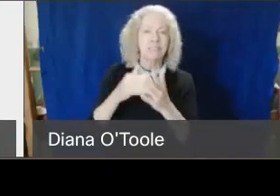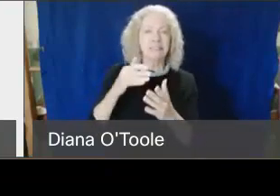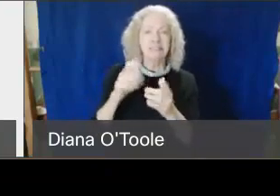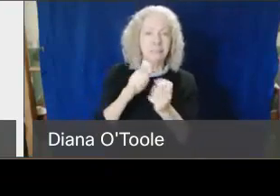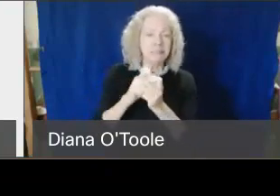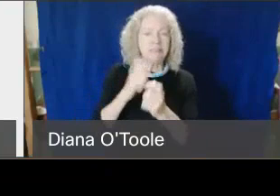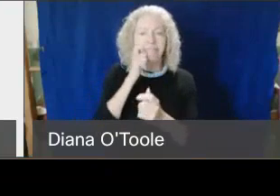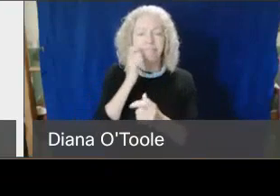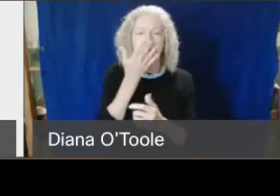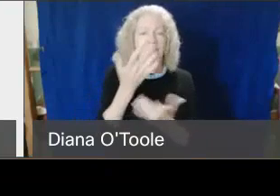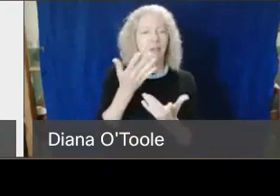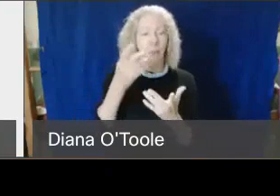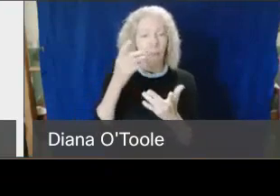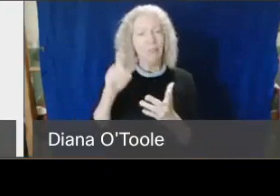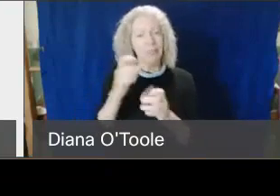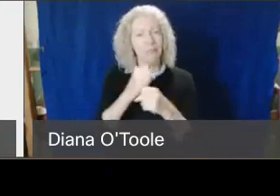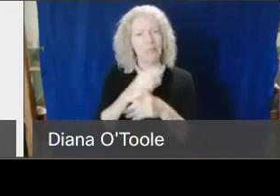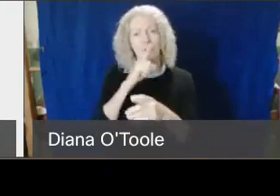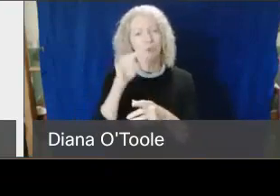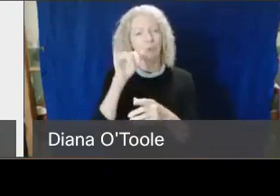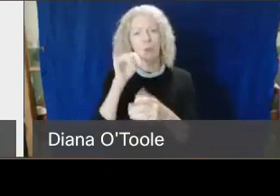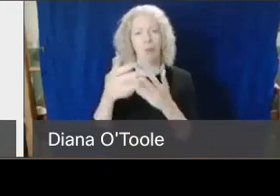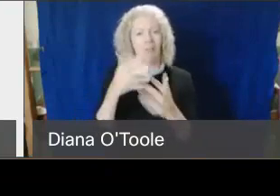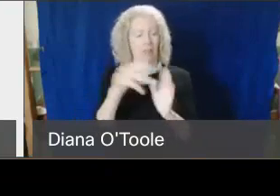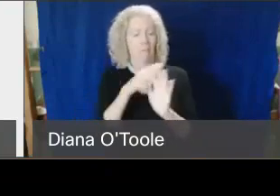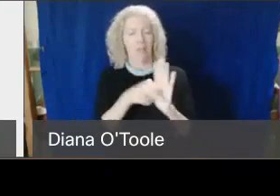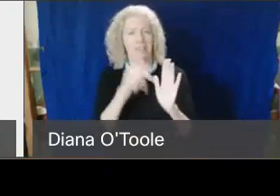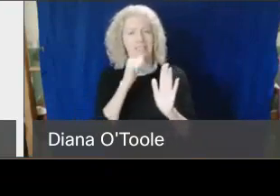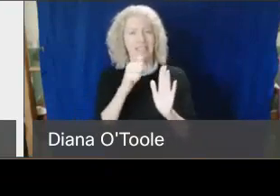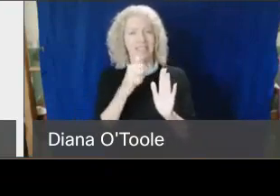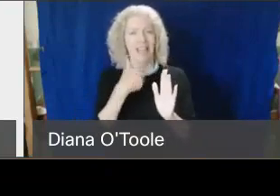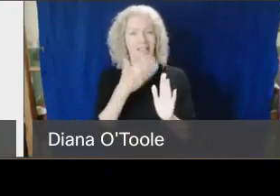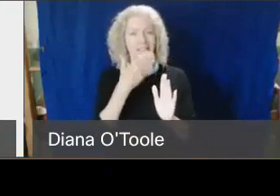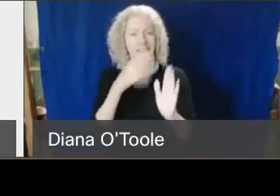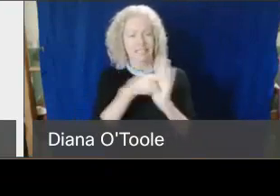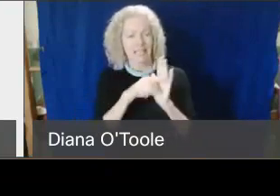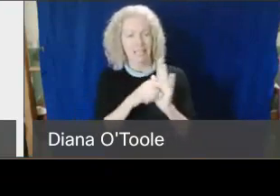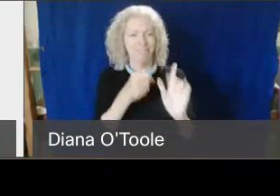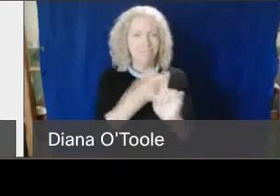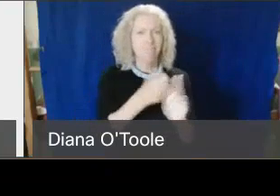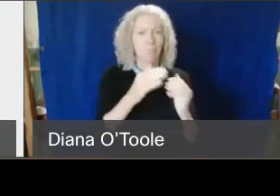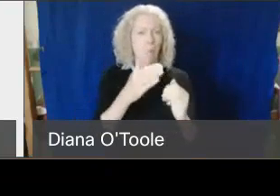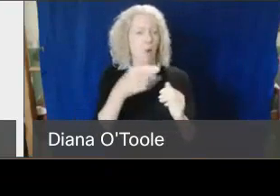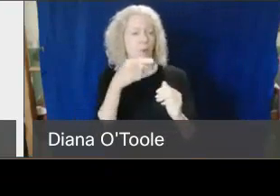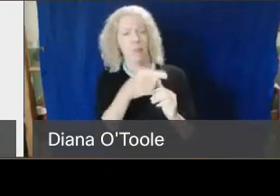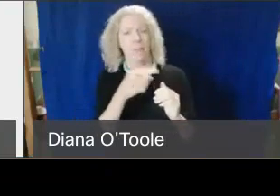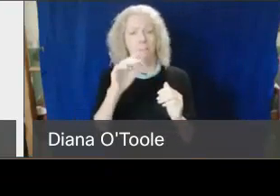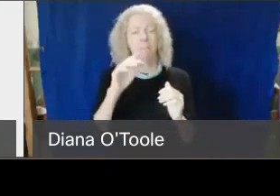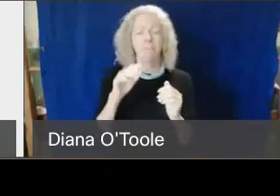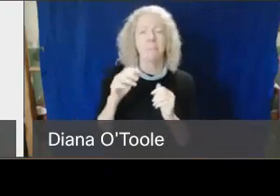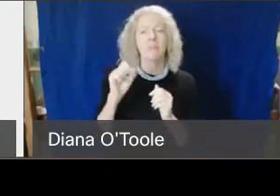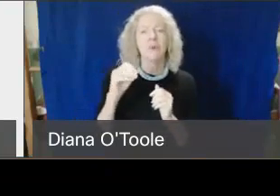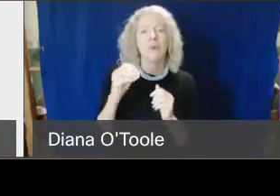have a disproportionately negative impact. We're going to have a kickoff with this on September 22nd. We have